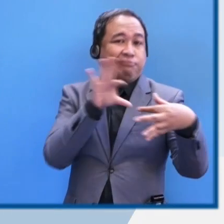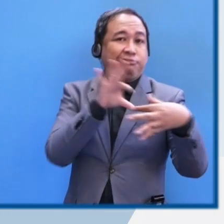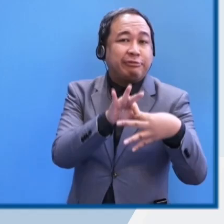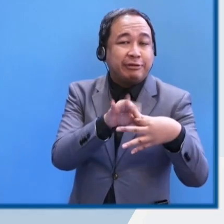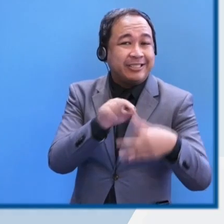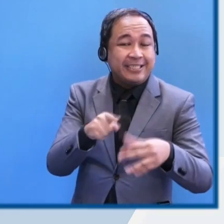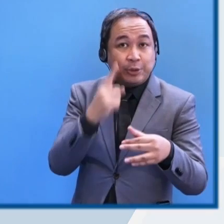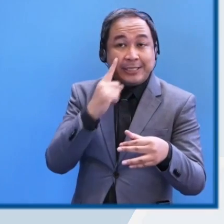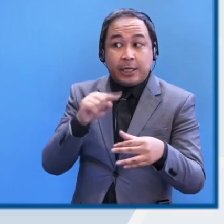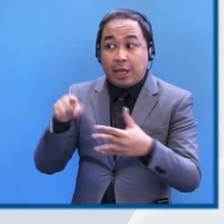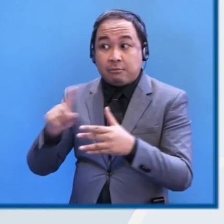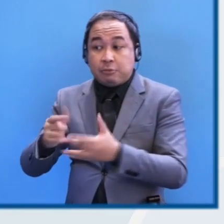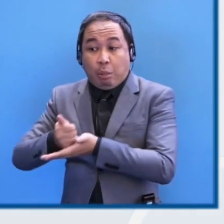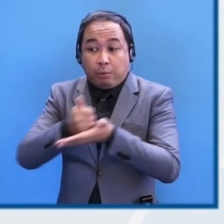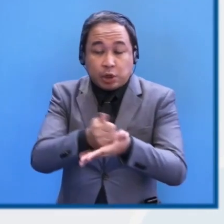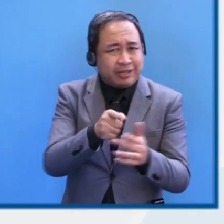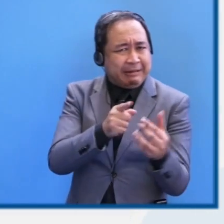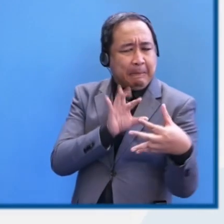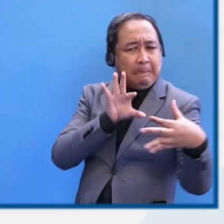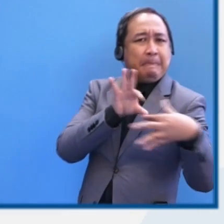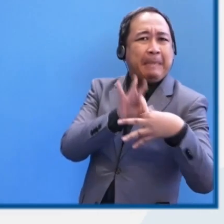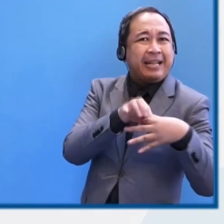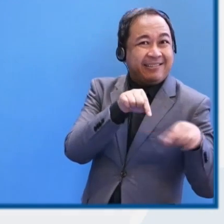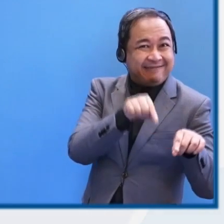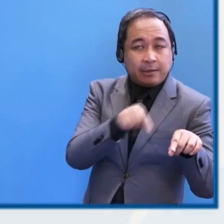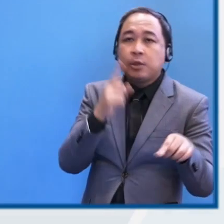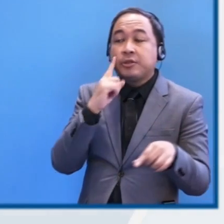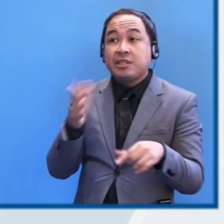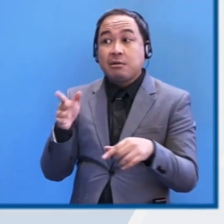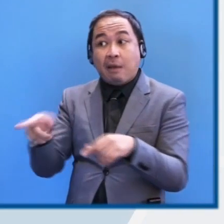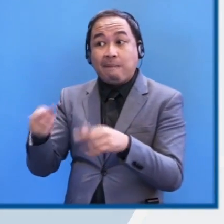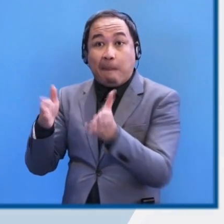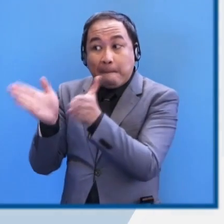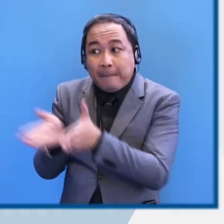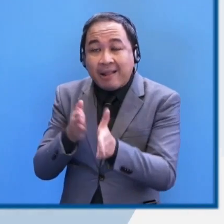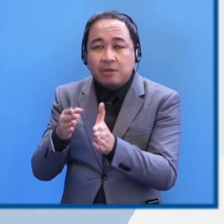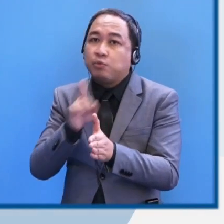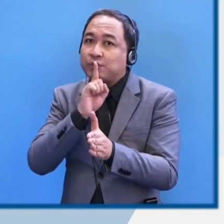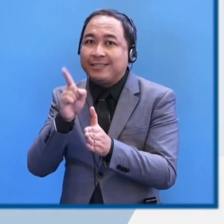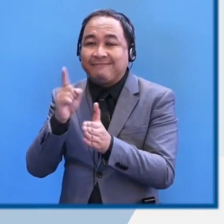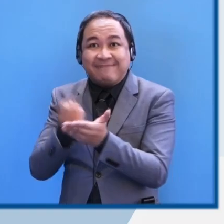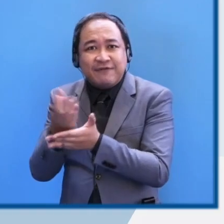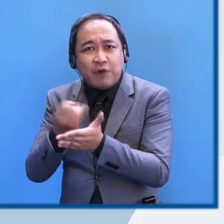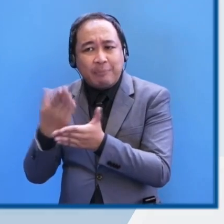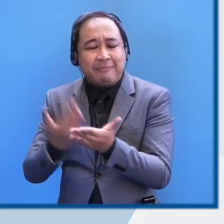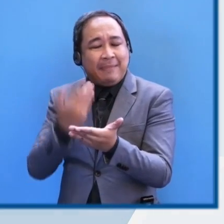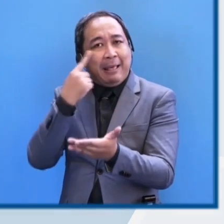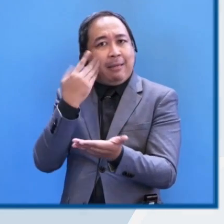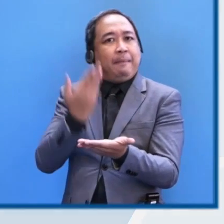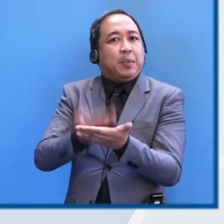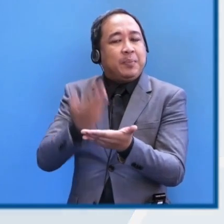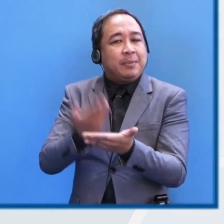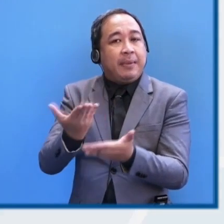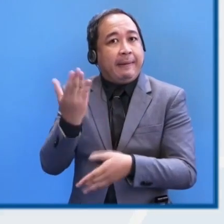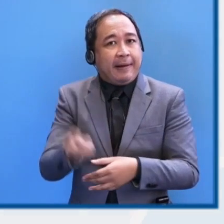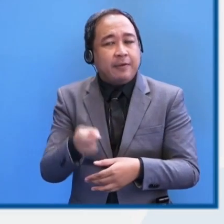voices, and the development isn't risk-informed. And what we also saw, that there is an underutilization of the ecosystem and